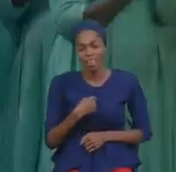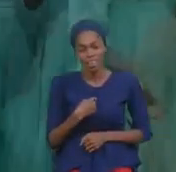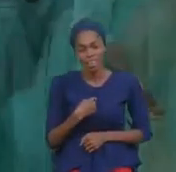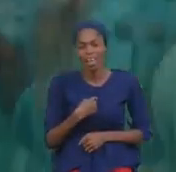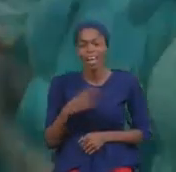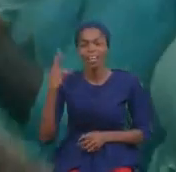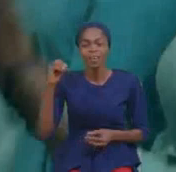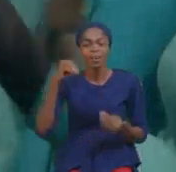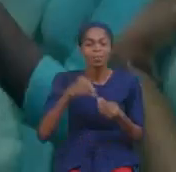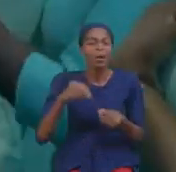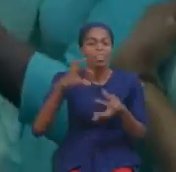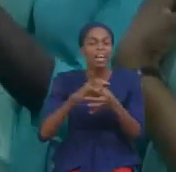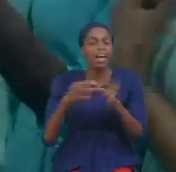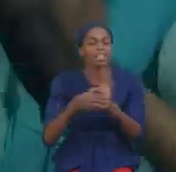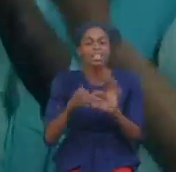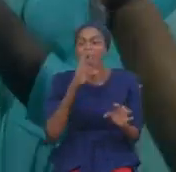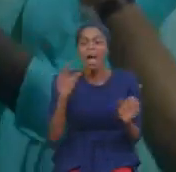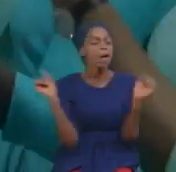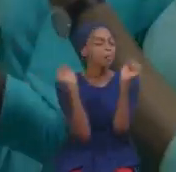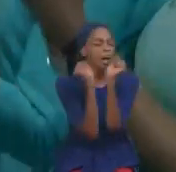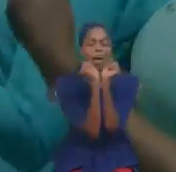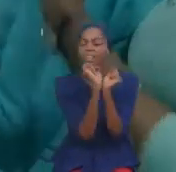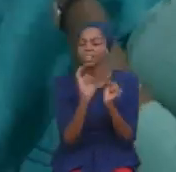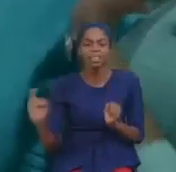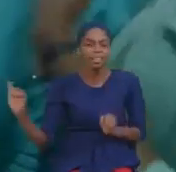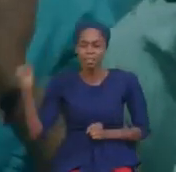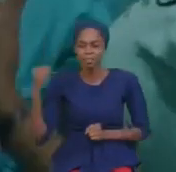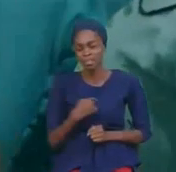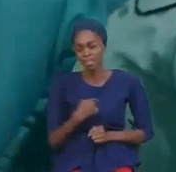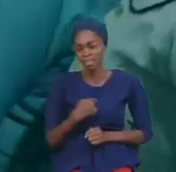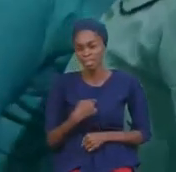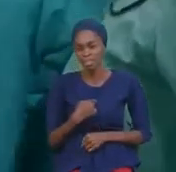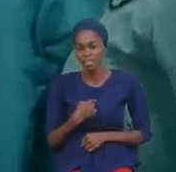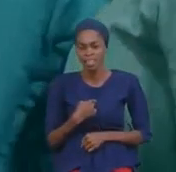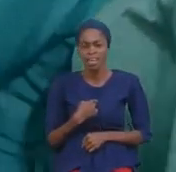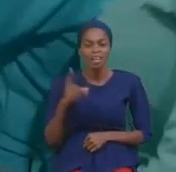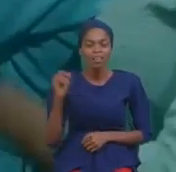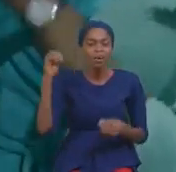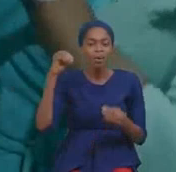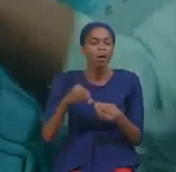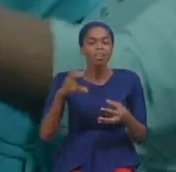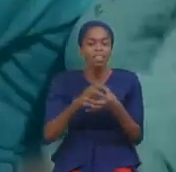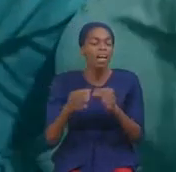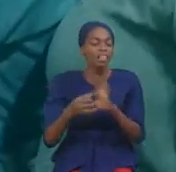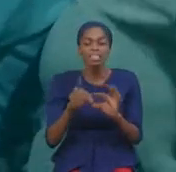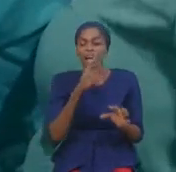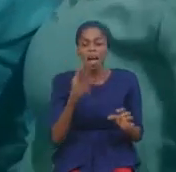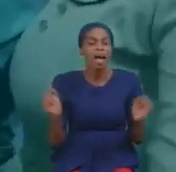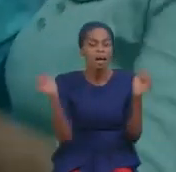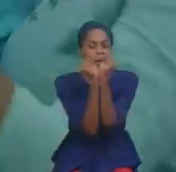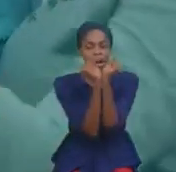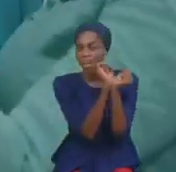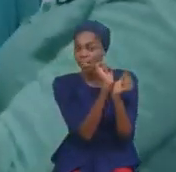No more chains abide in me. You tell them now. No more chains. Tell the